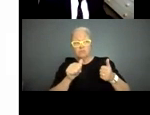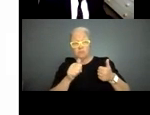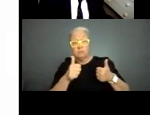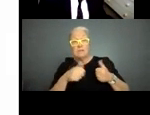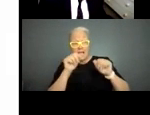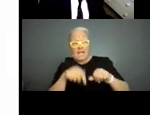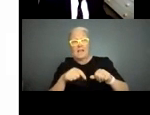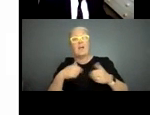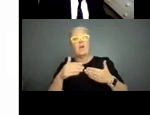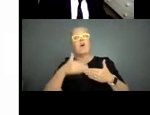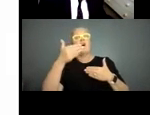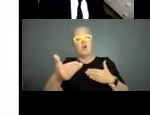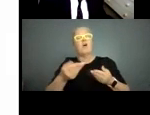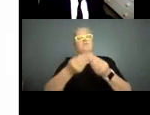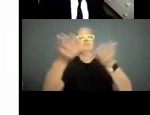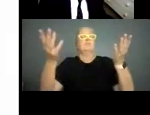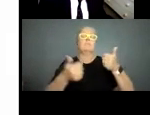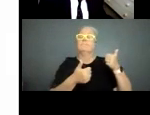training. Yeah, sure.